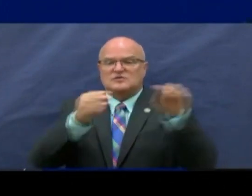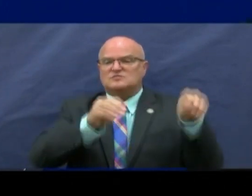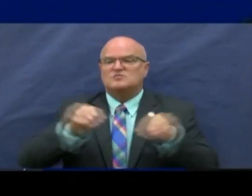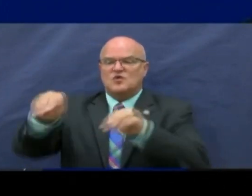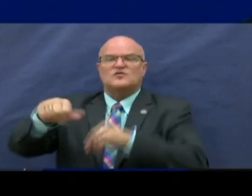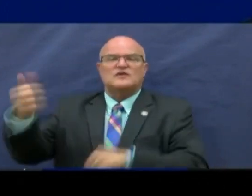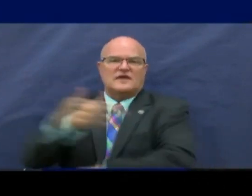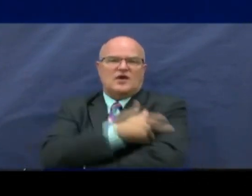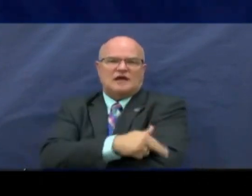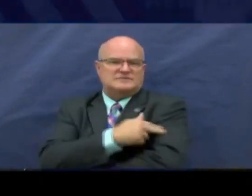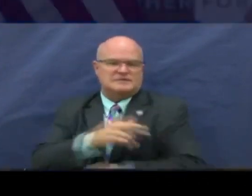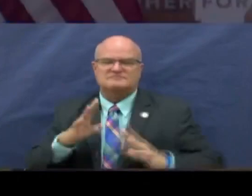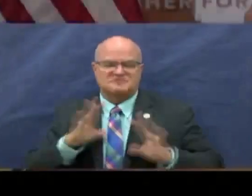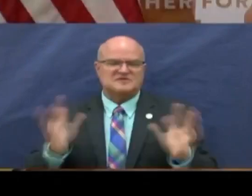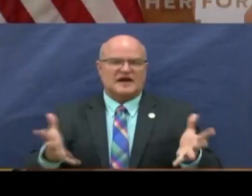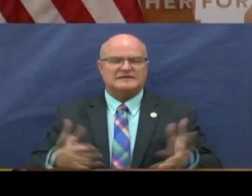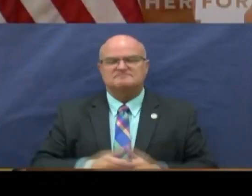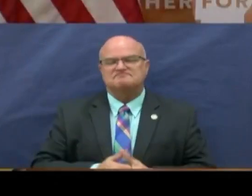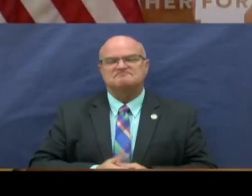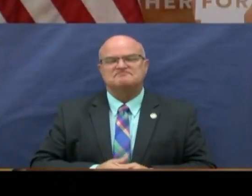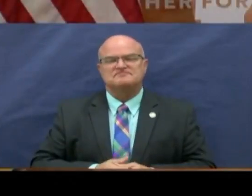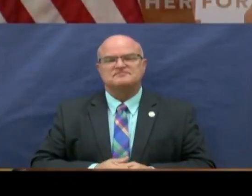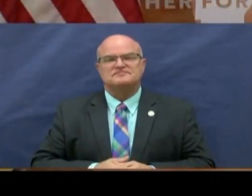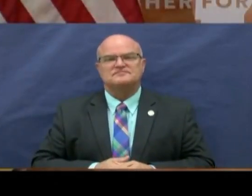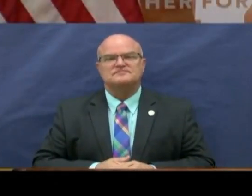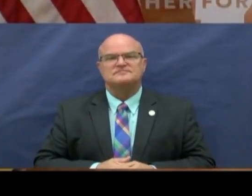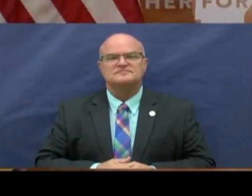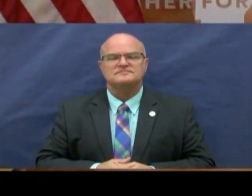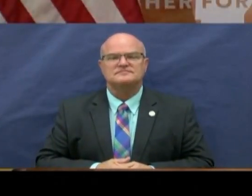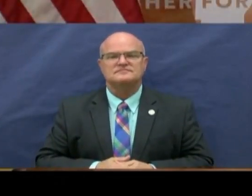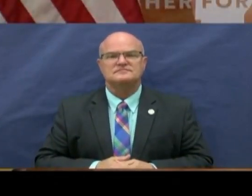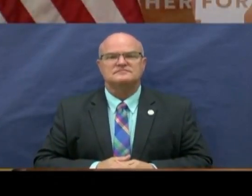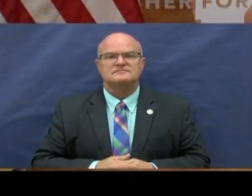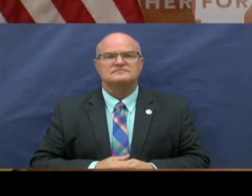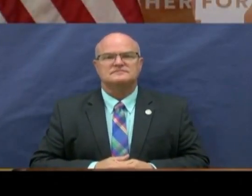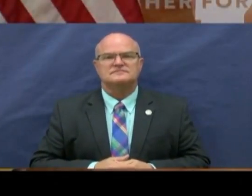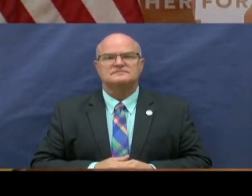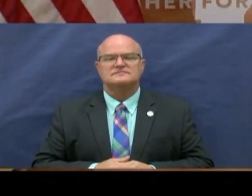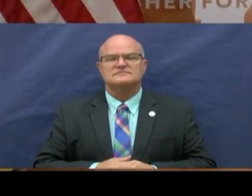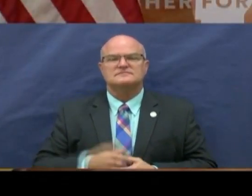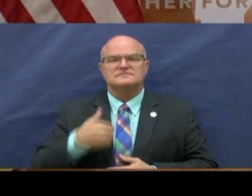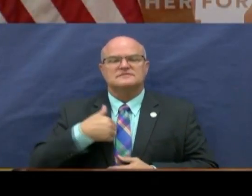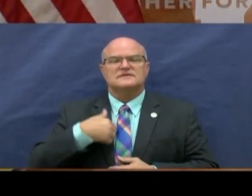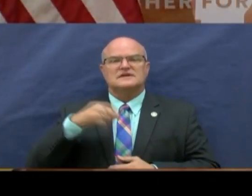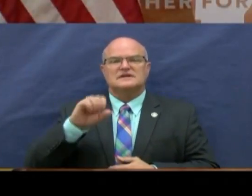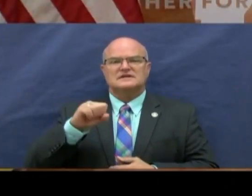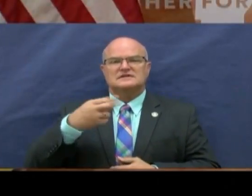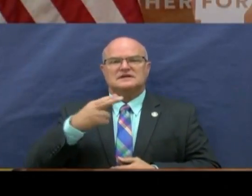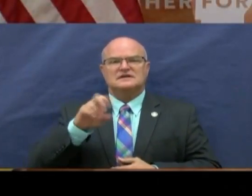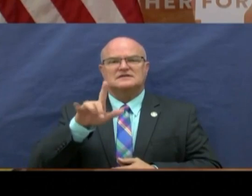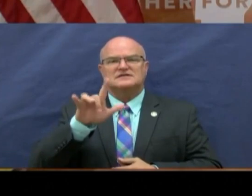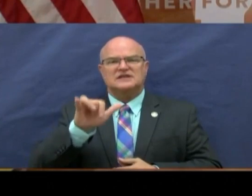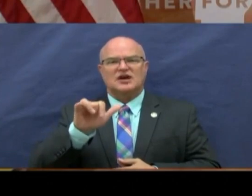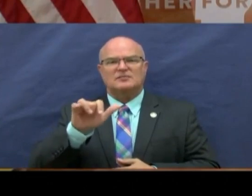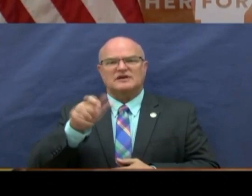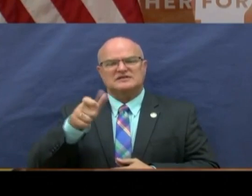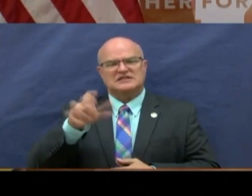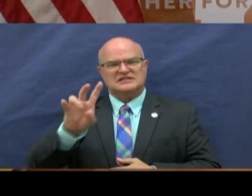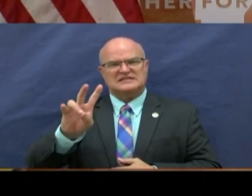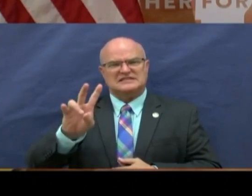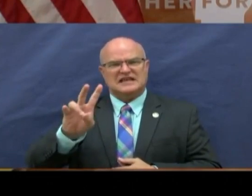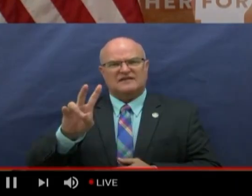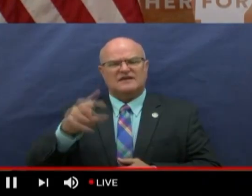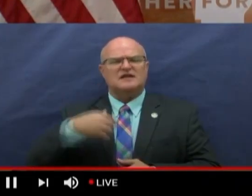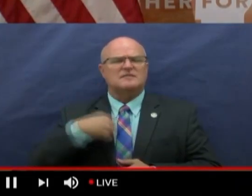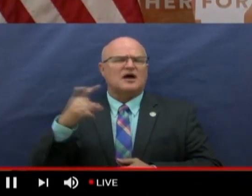So thank you. Back to you, Governor. The next question. Yes, Governor, this is Shelby Rose with Channel 7. My question is actually for